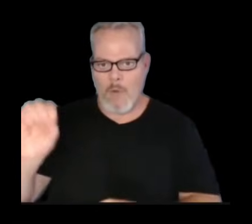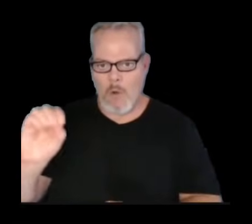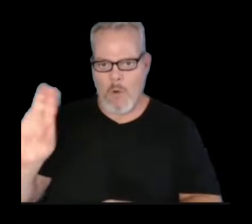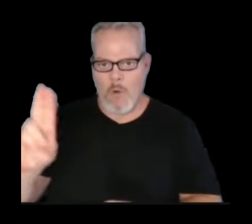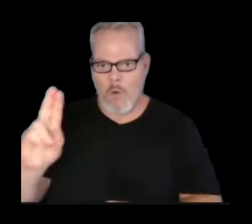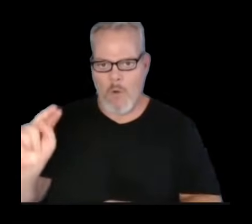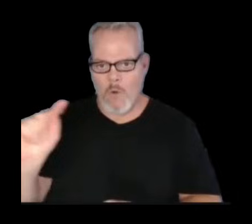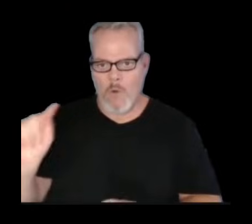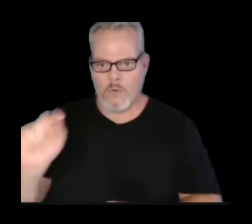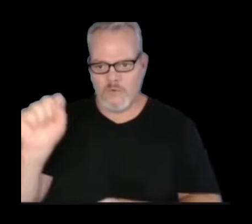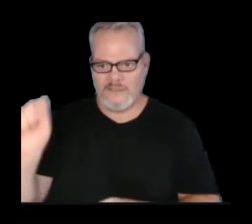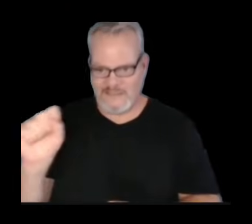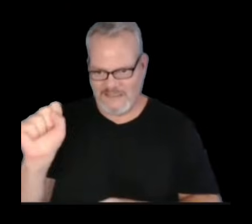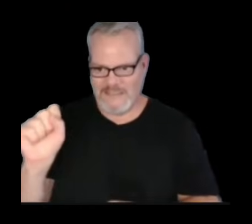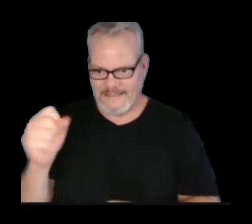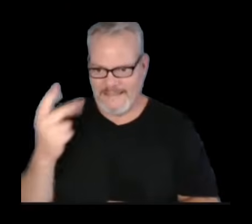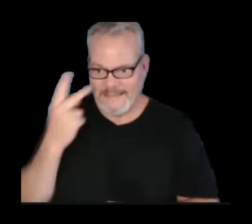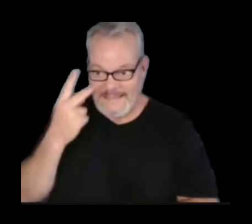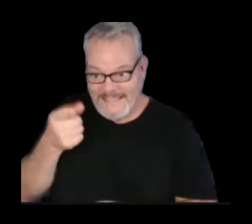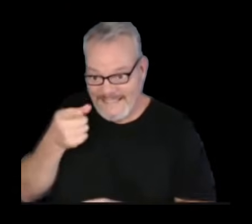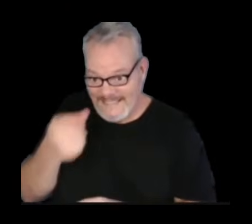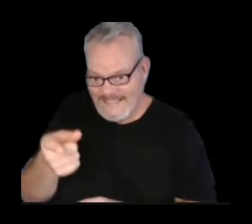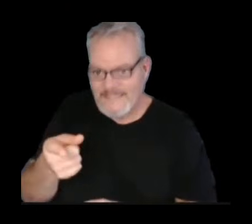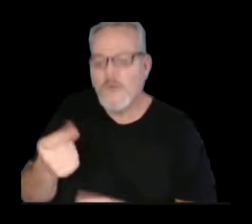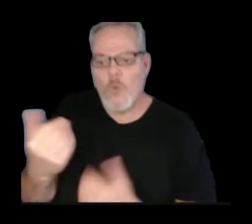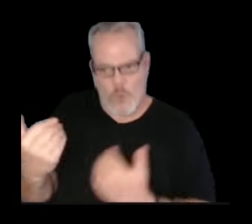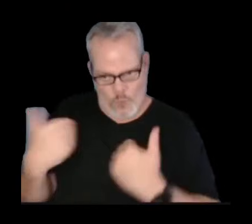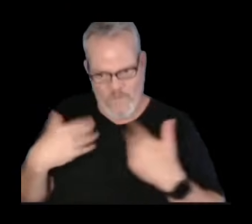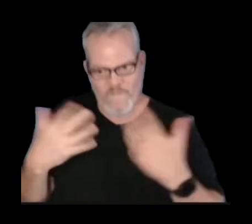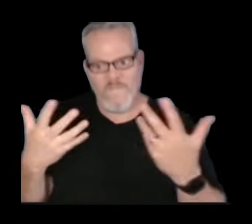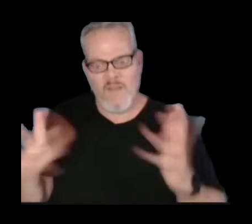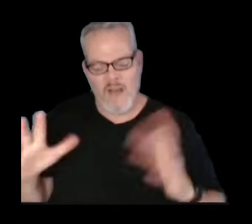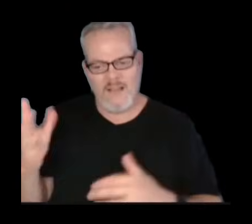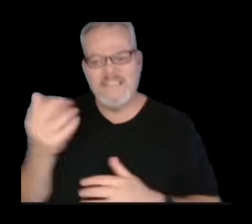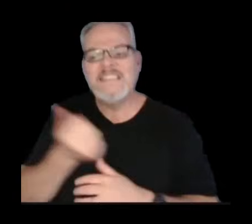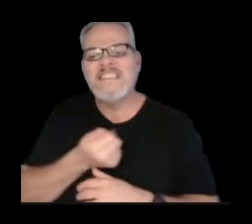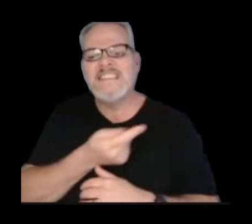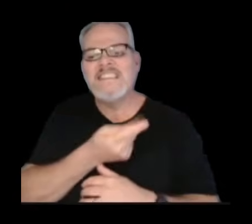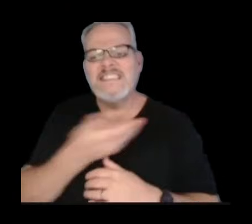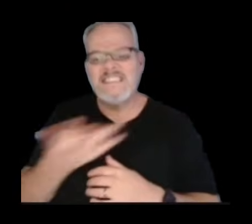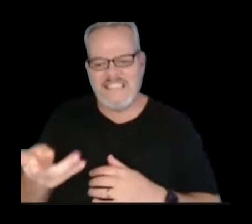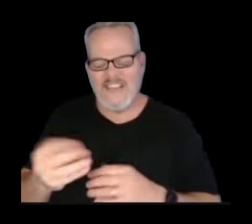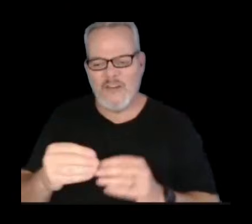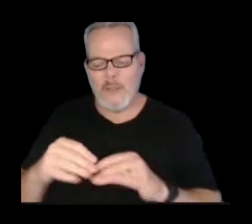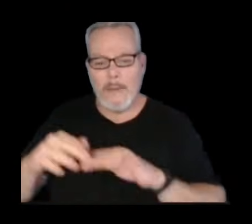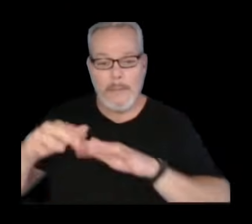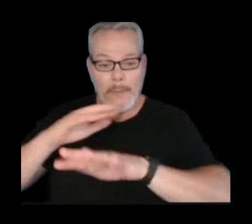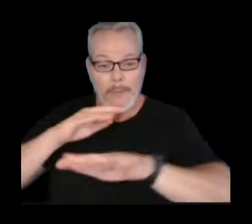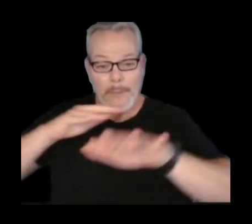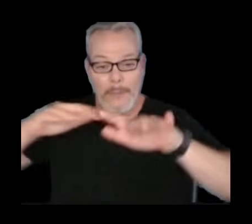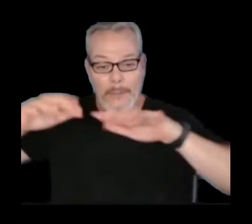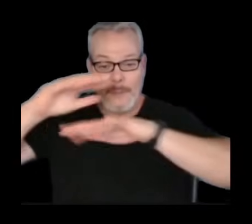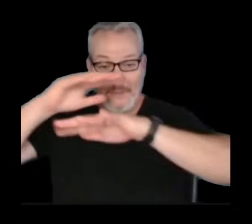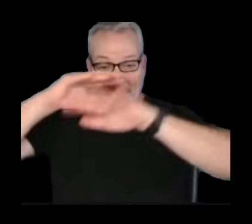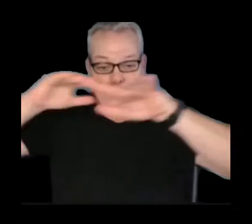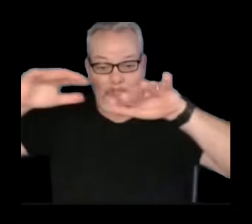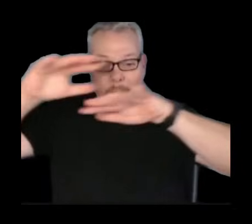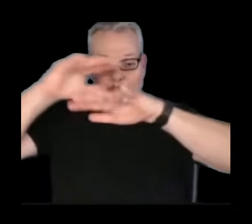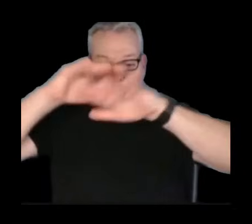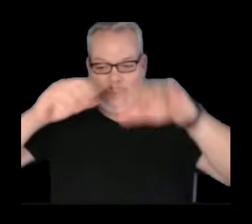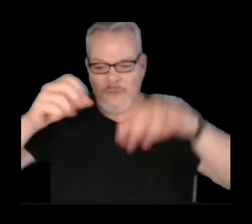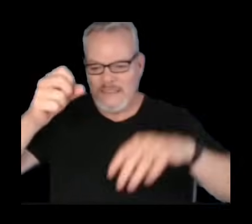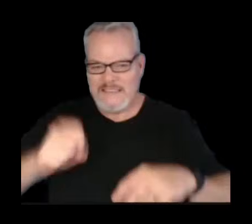software is showing us that we've had several dispersions of SO2 across the southwest over the last few days